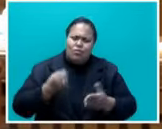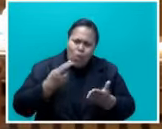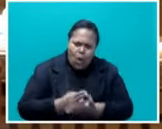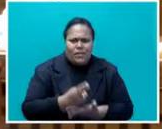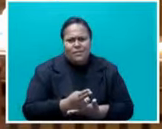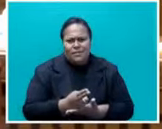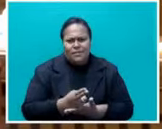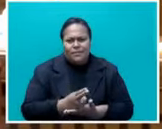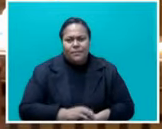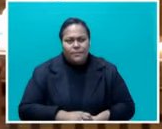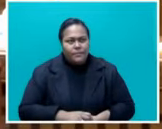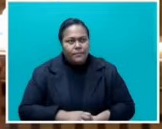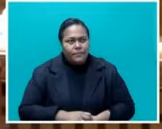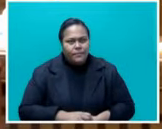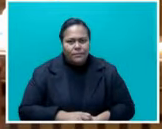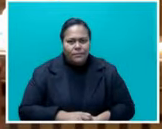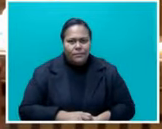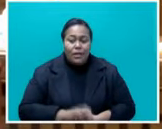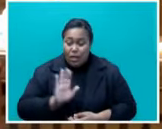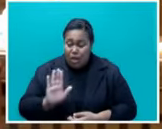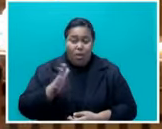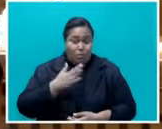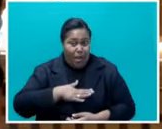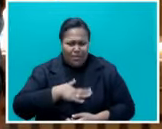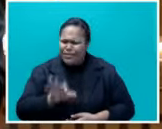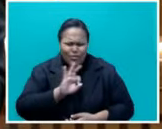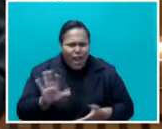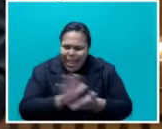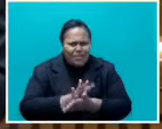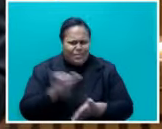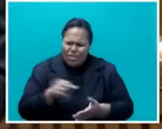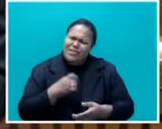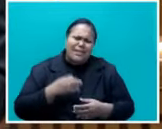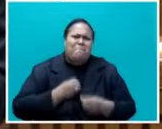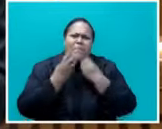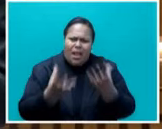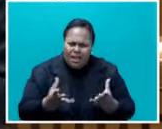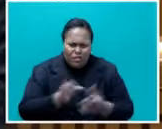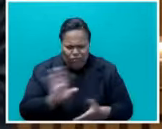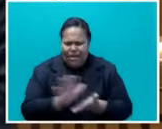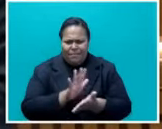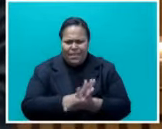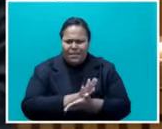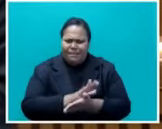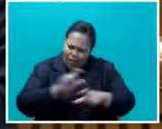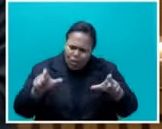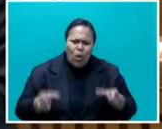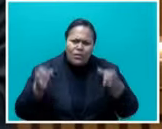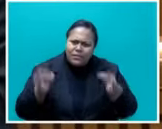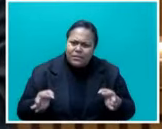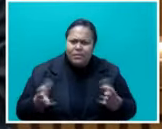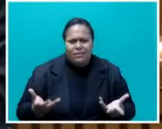in its intention to say that it's not happy with the decision of the Chief Justice. That